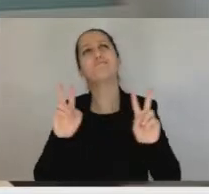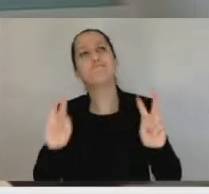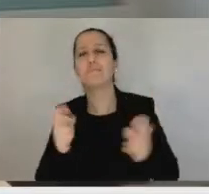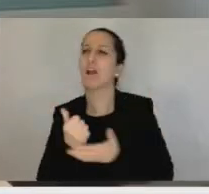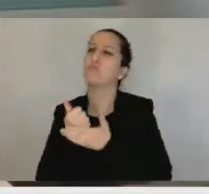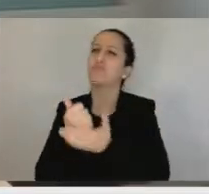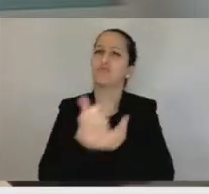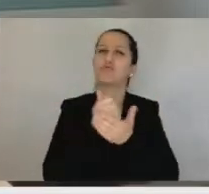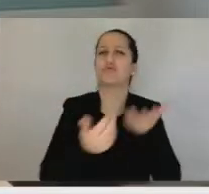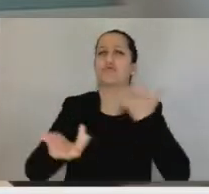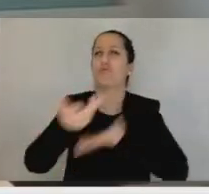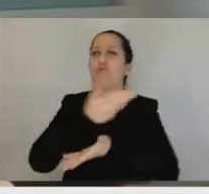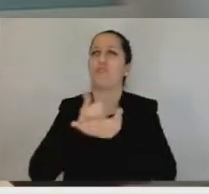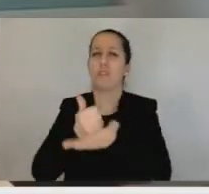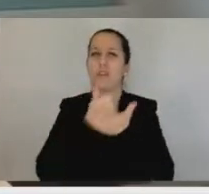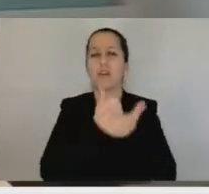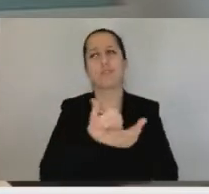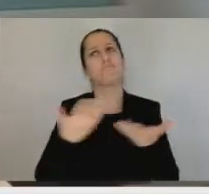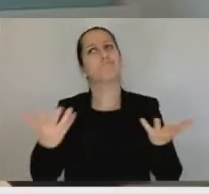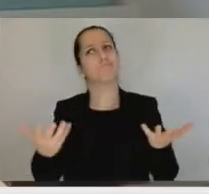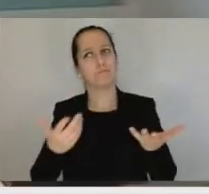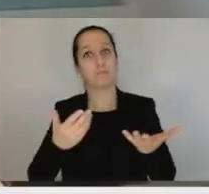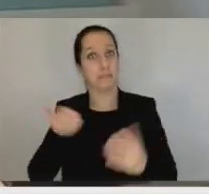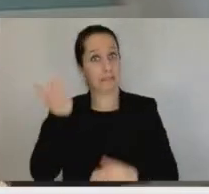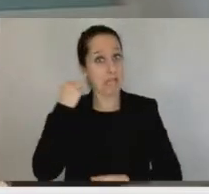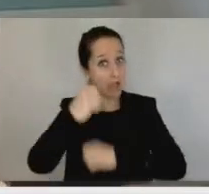in the 2005, 6,